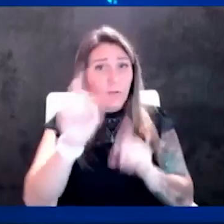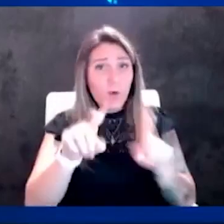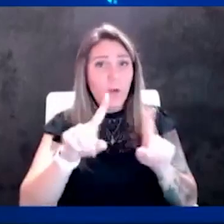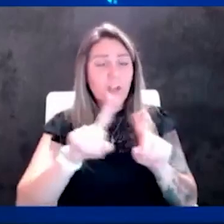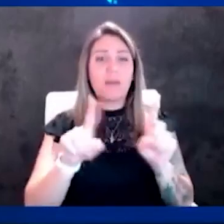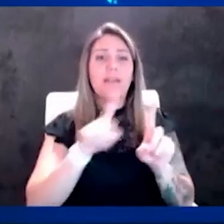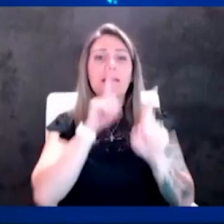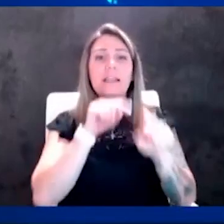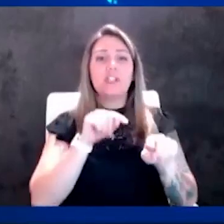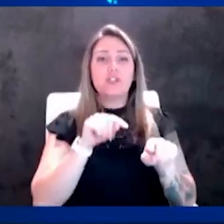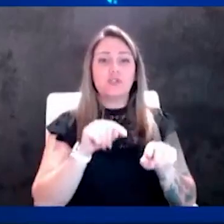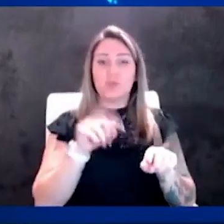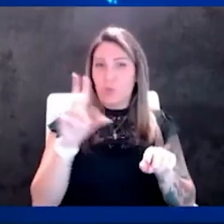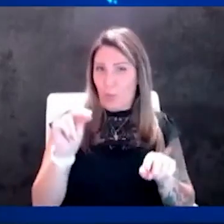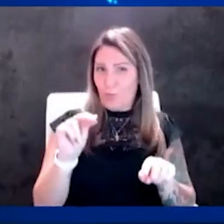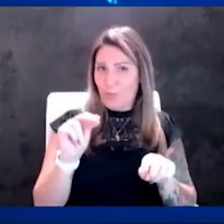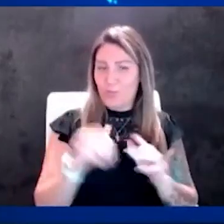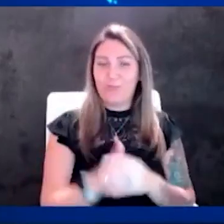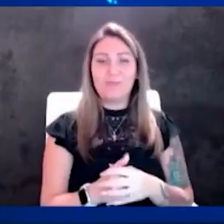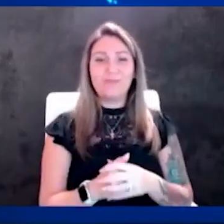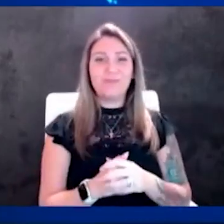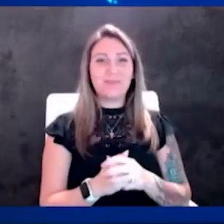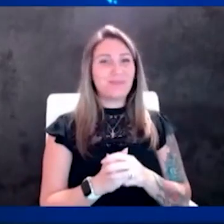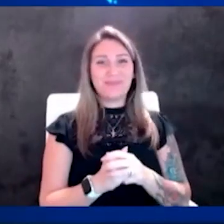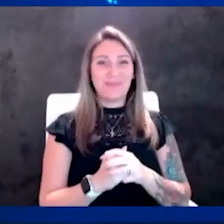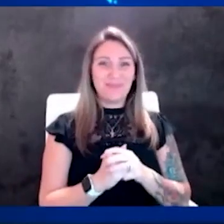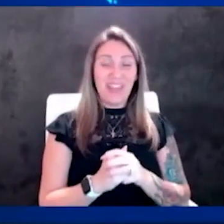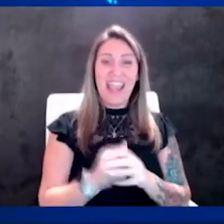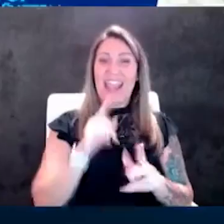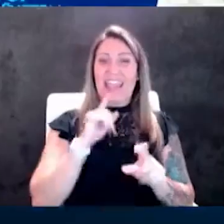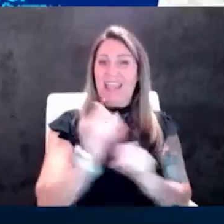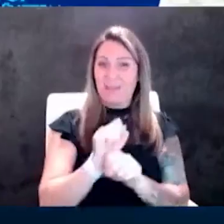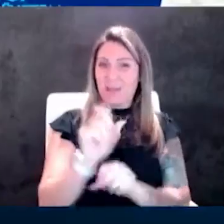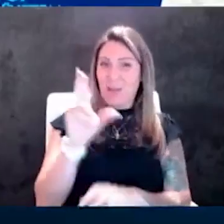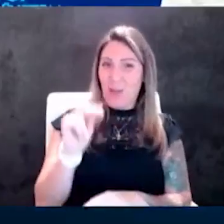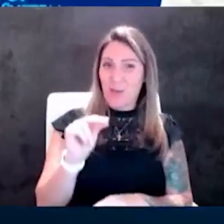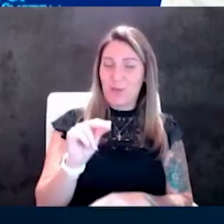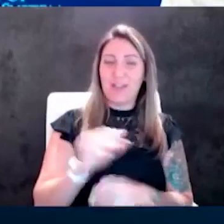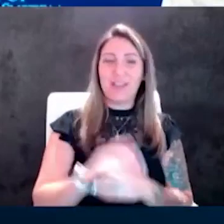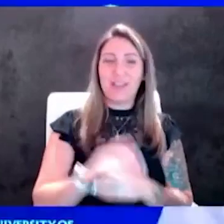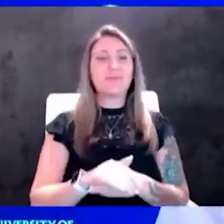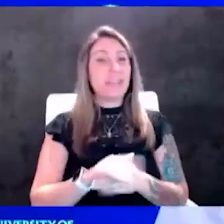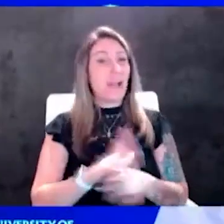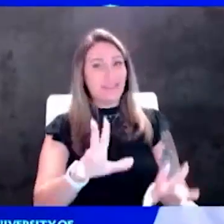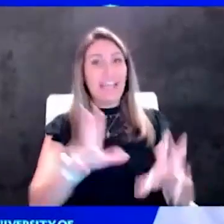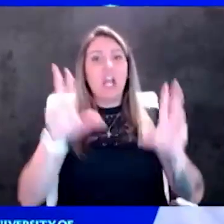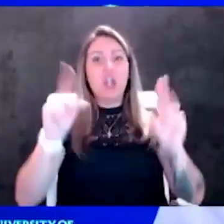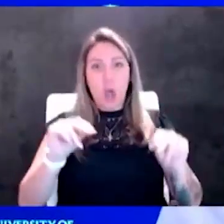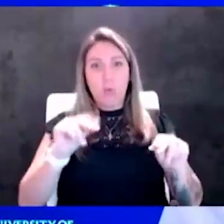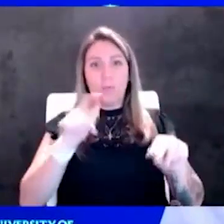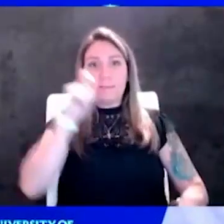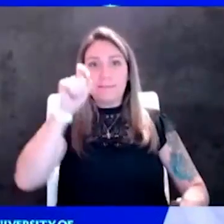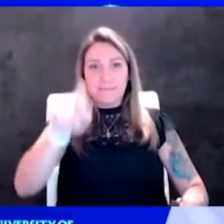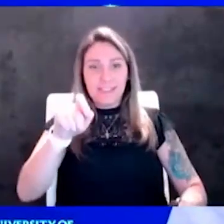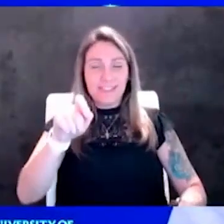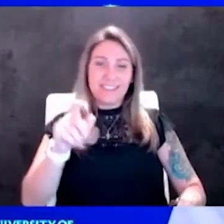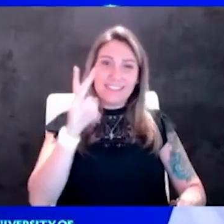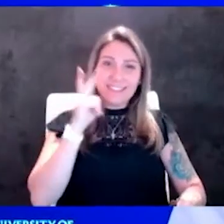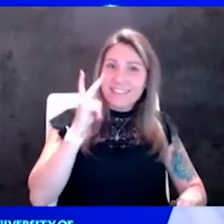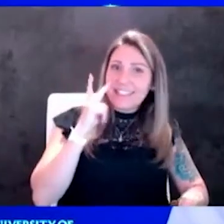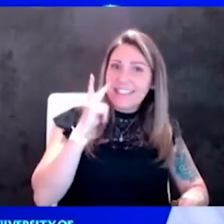is no. Yeah. Okay. Yeah, absolutely. I Hard would no. agree. No. Hard what, no. What we've actually seen in cell culture is that